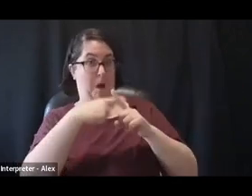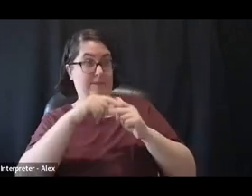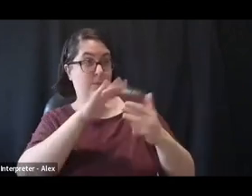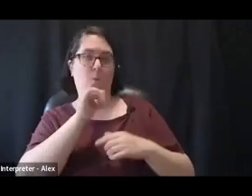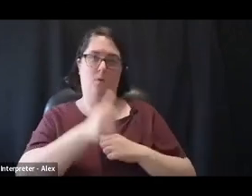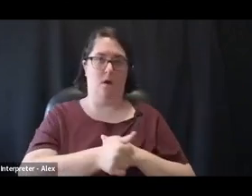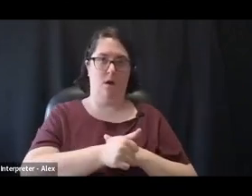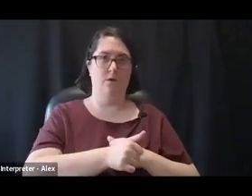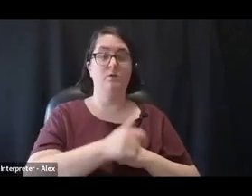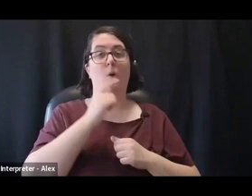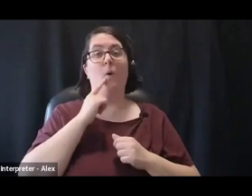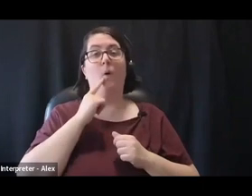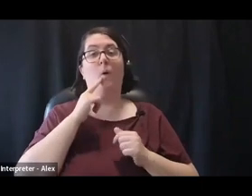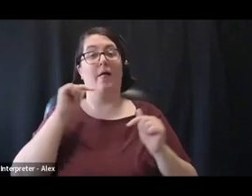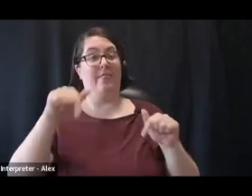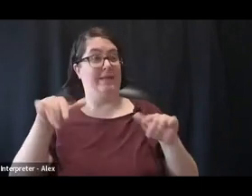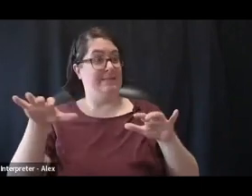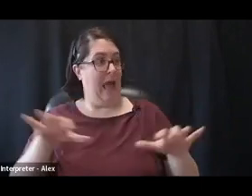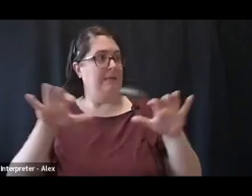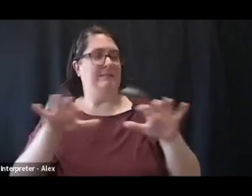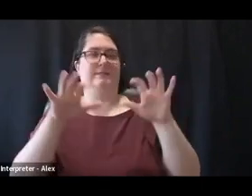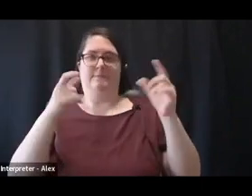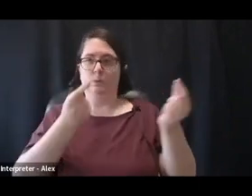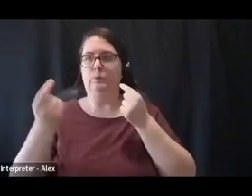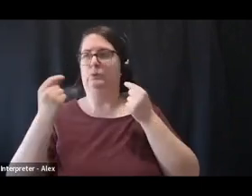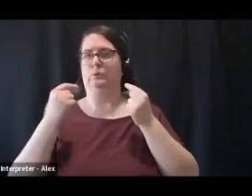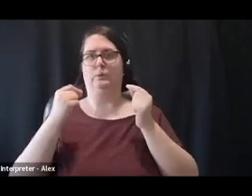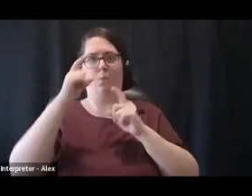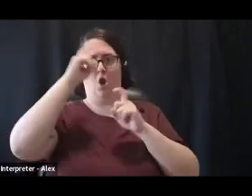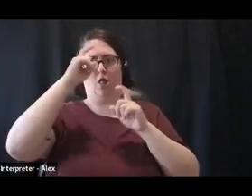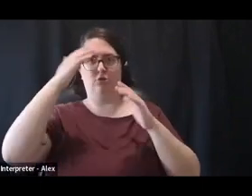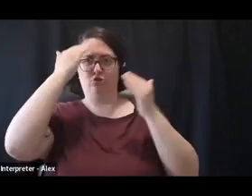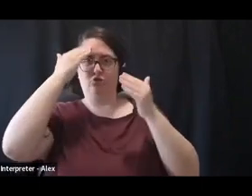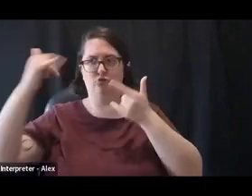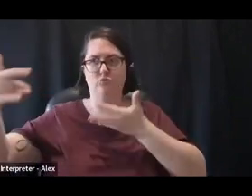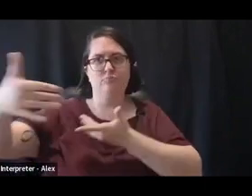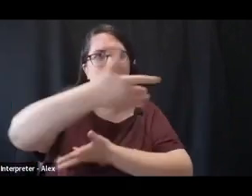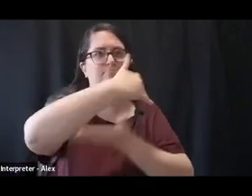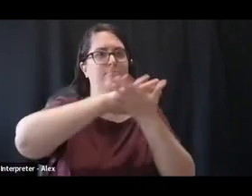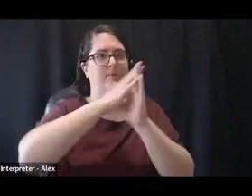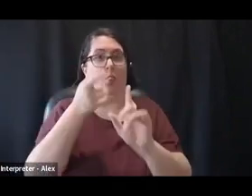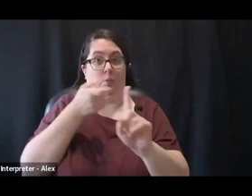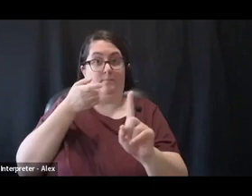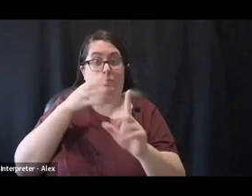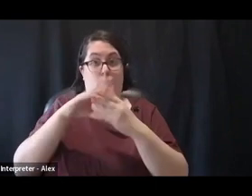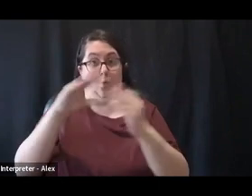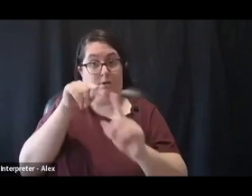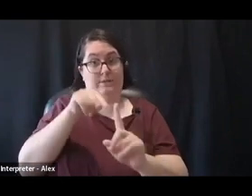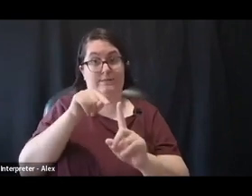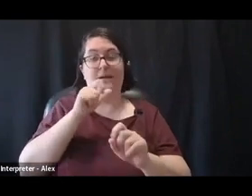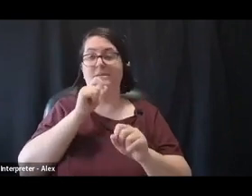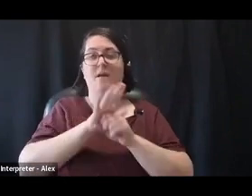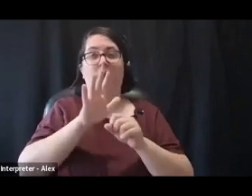we're convening knowledge through this very active, you know, kind of storytelling, it's not enough to tell